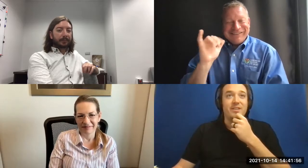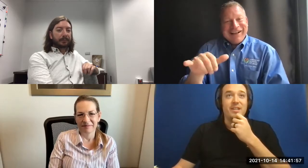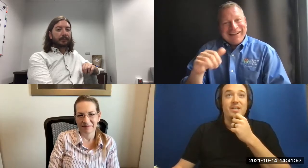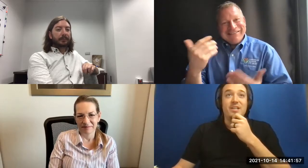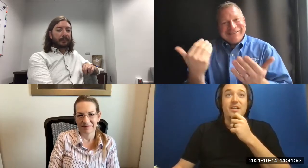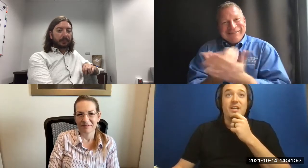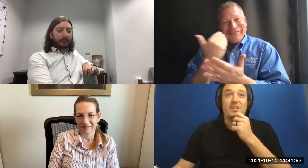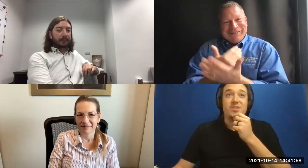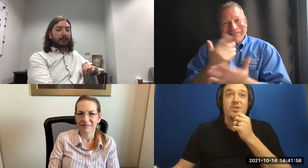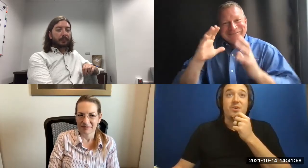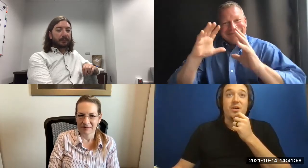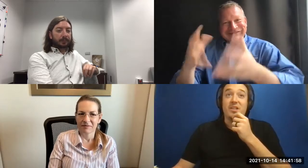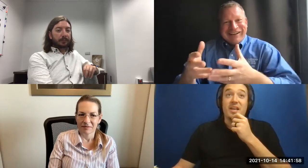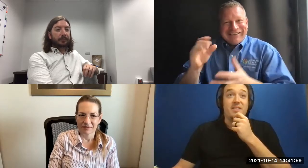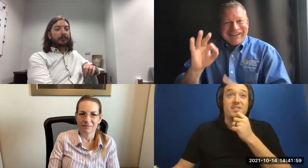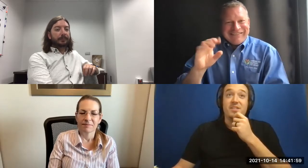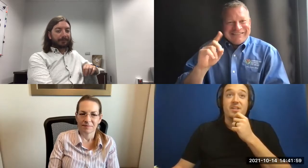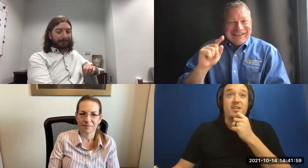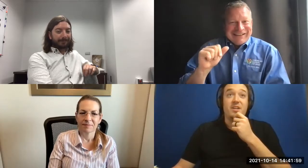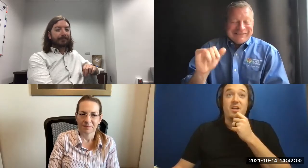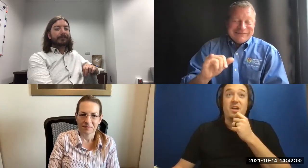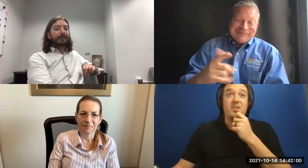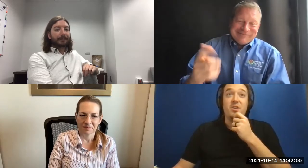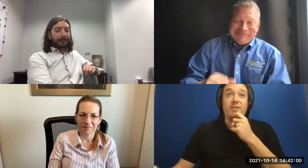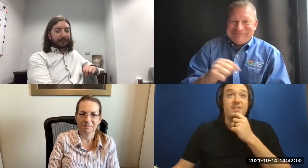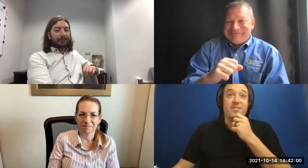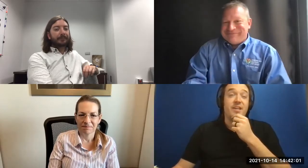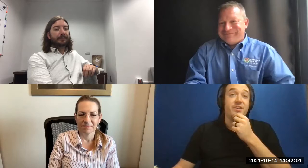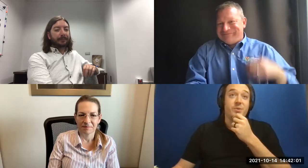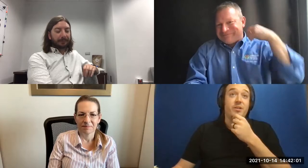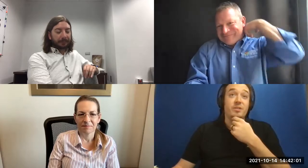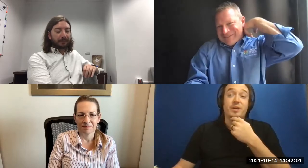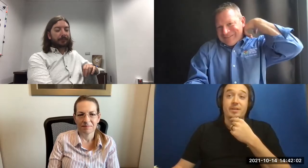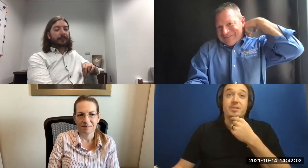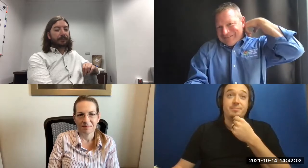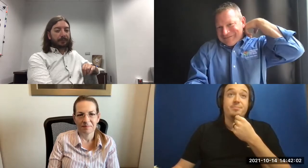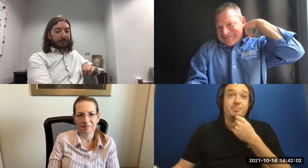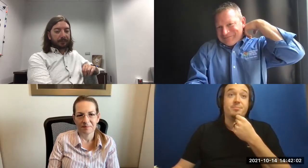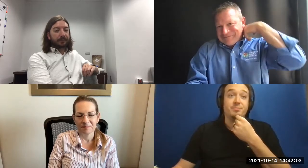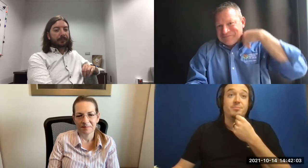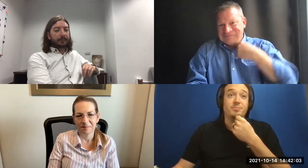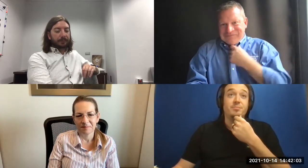right now. And so, yeah, this is a new facet of data as well, correct?